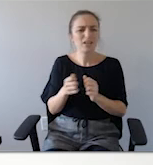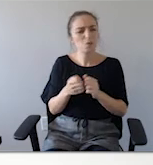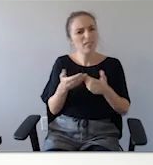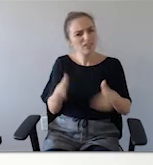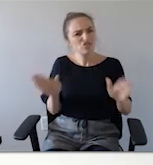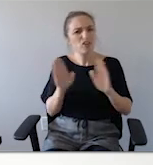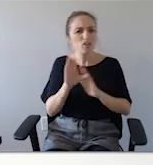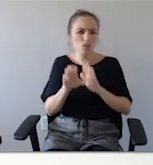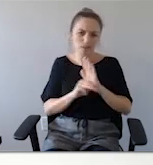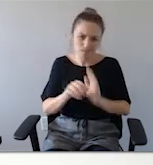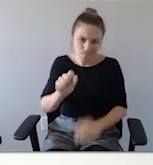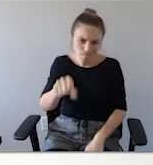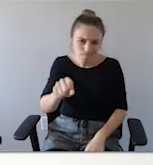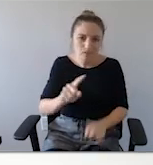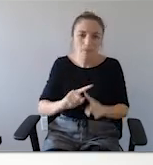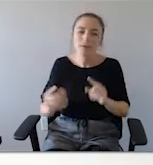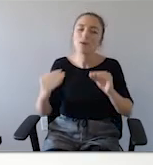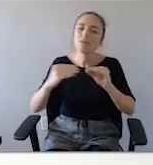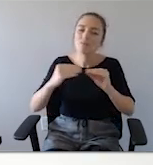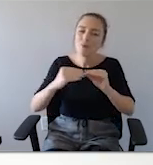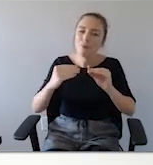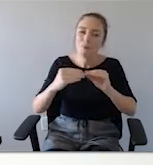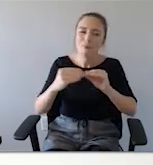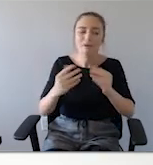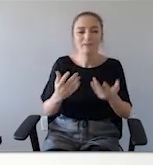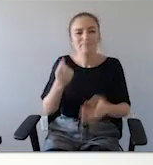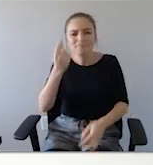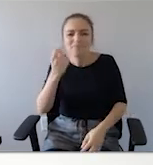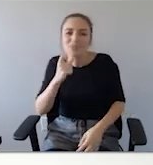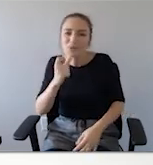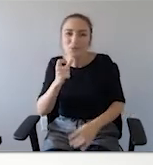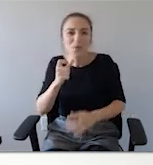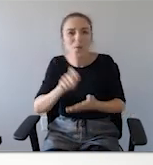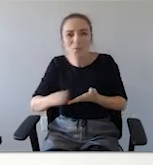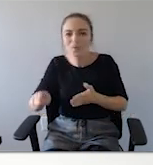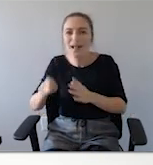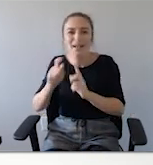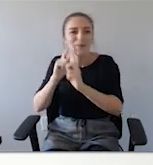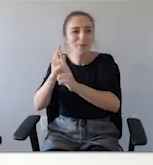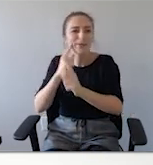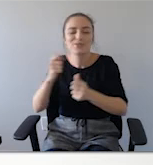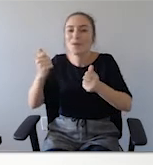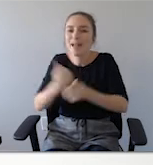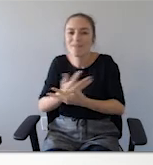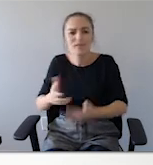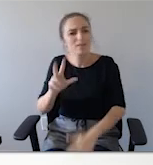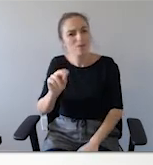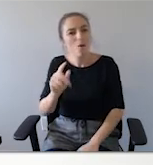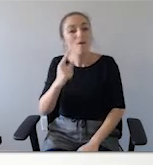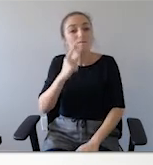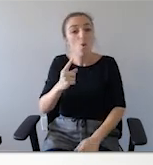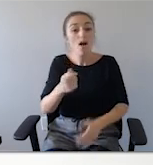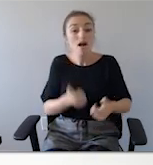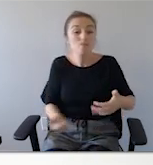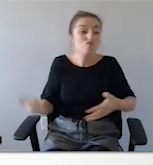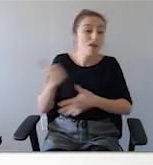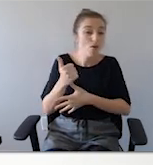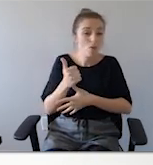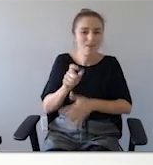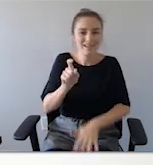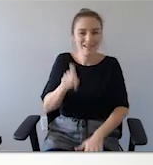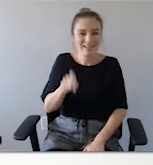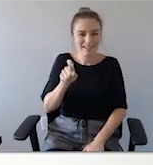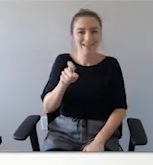but it's more than just that, because you don't write goals for everything. You write goals for priority educational need. And